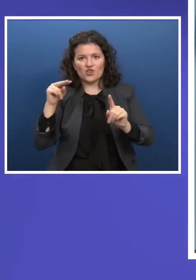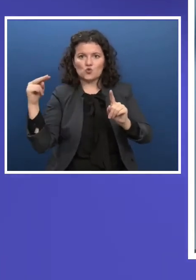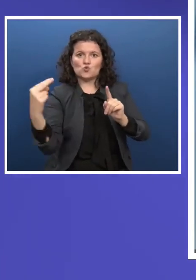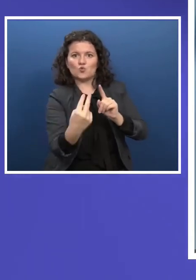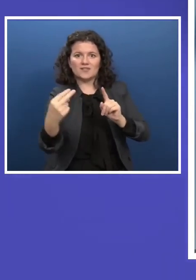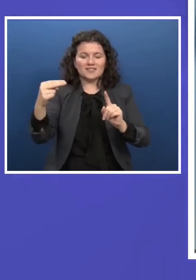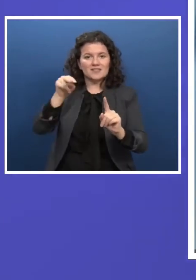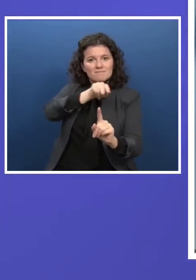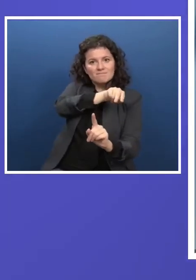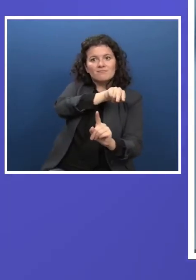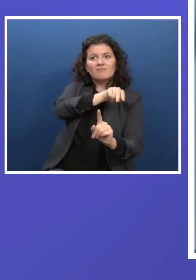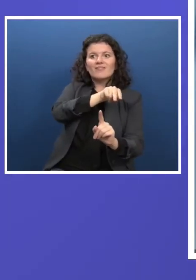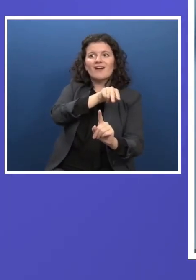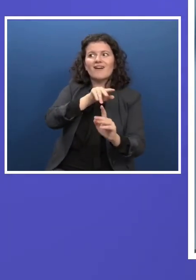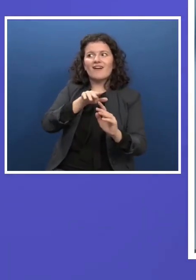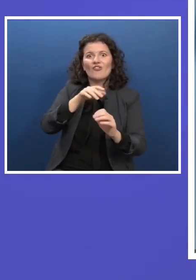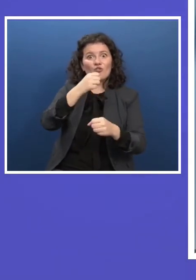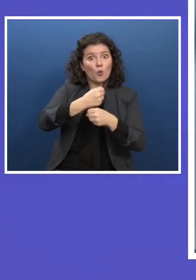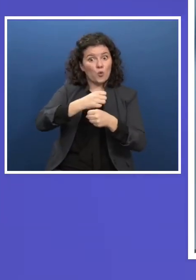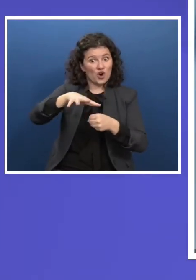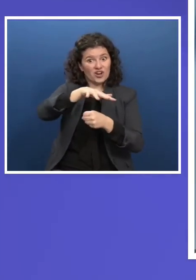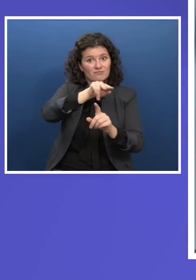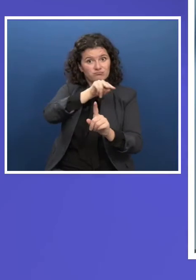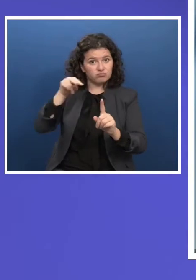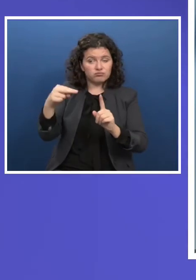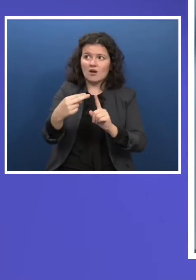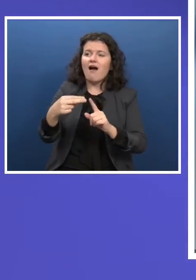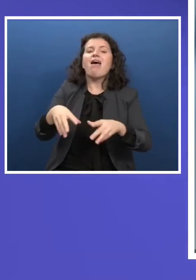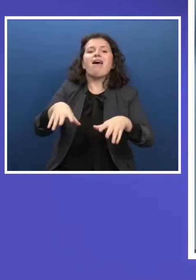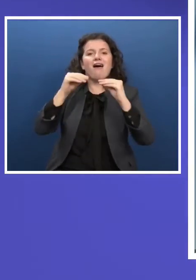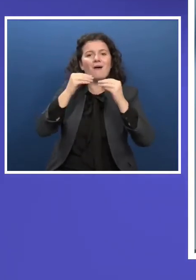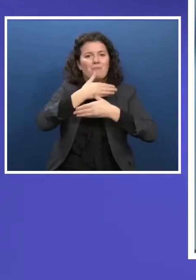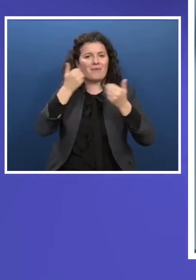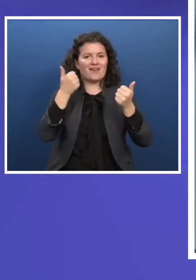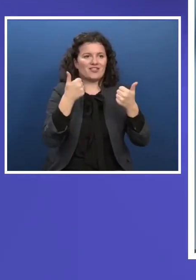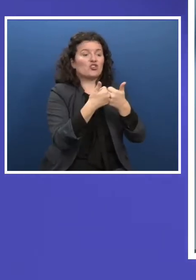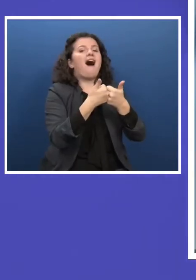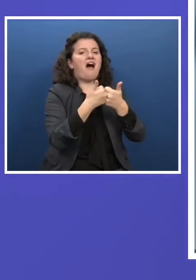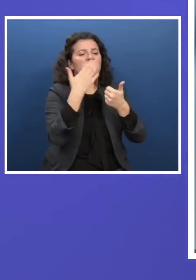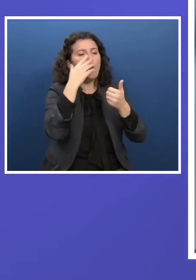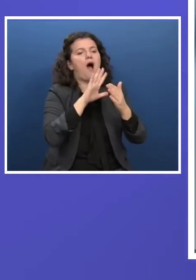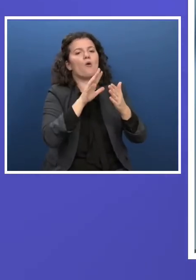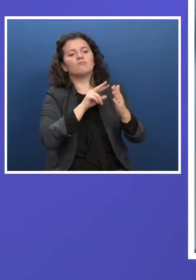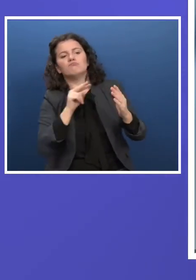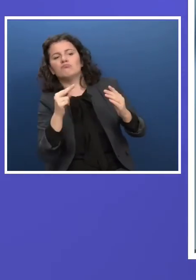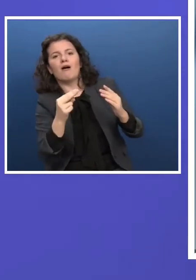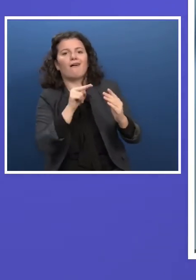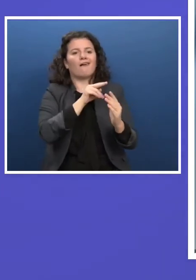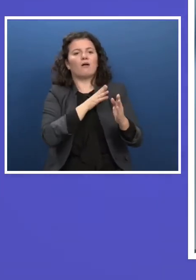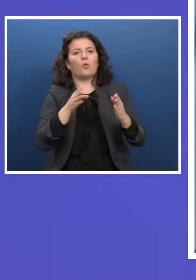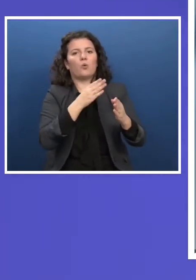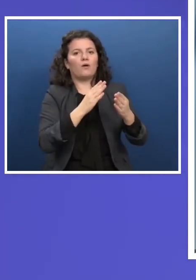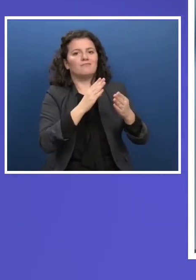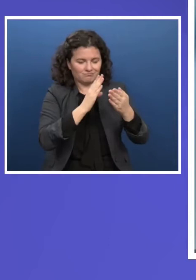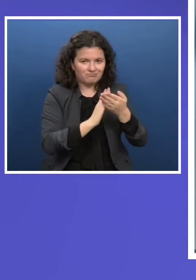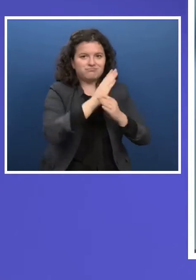workforce, the more you are able to successfully deal with the challenges that you have. So a more diverse workforce in terms of